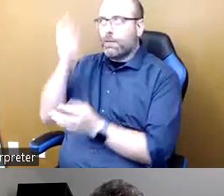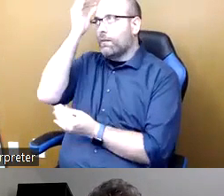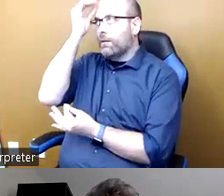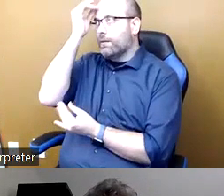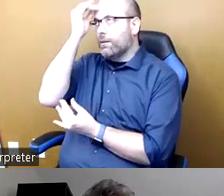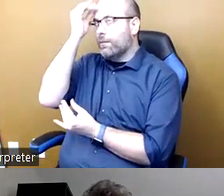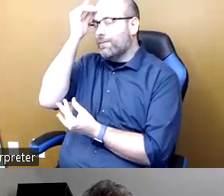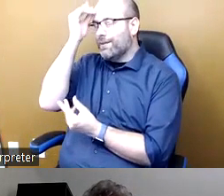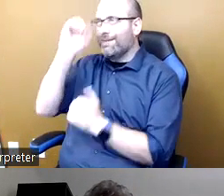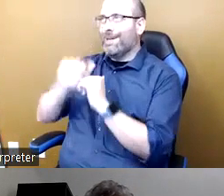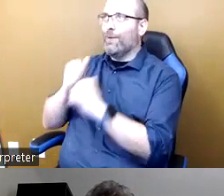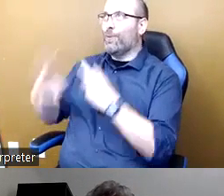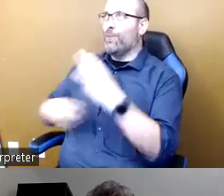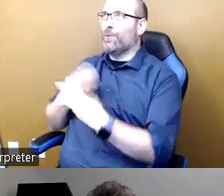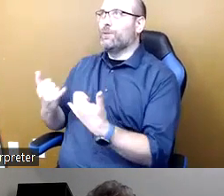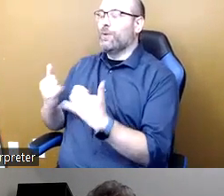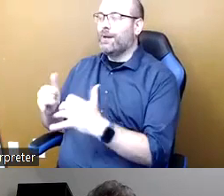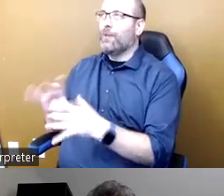state of the world.